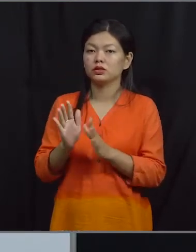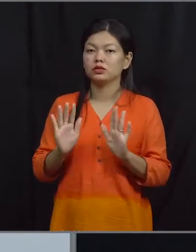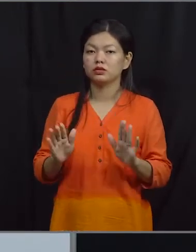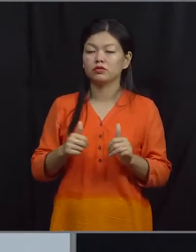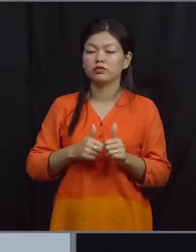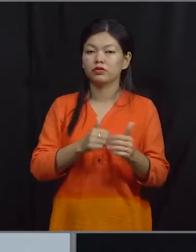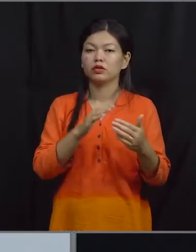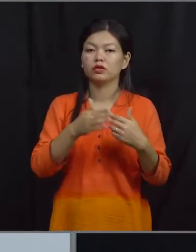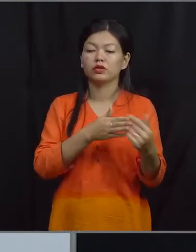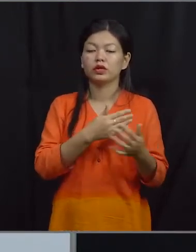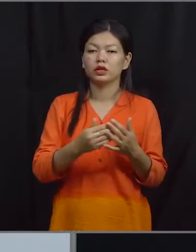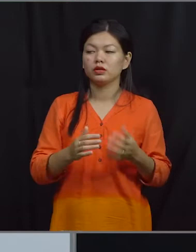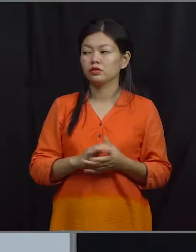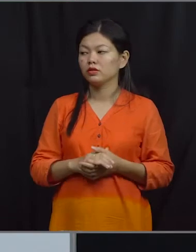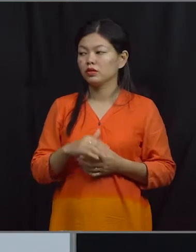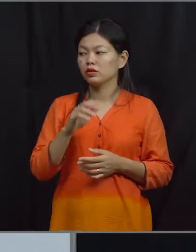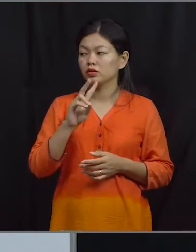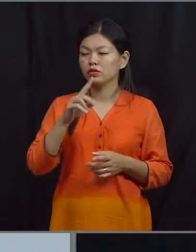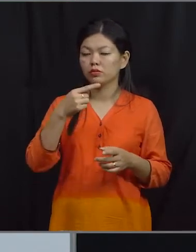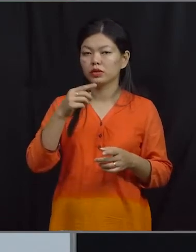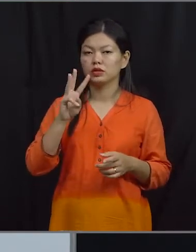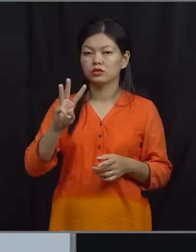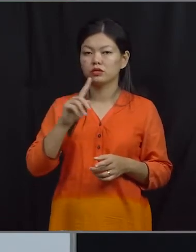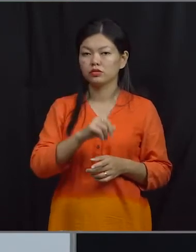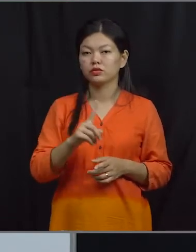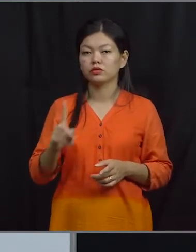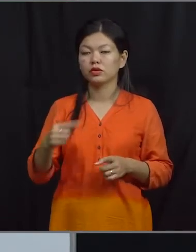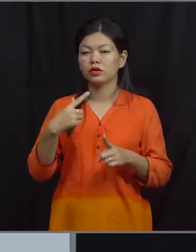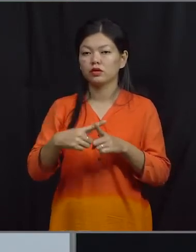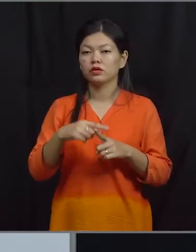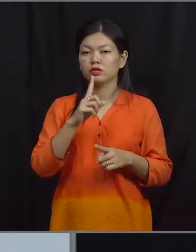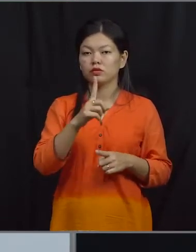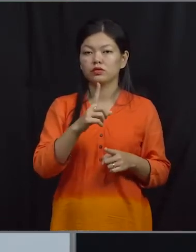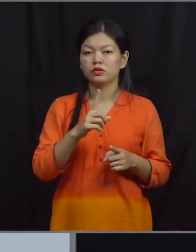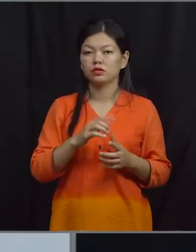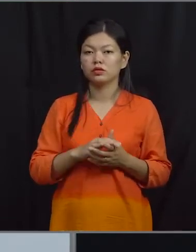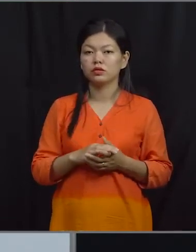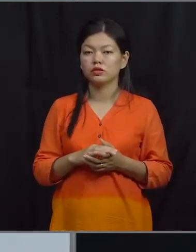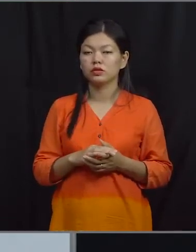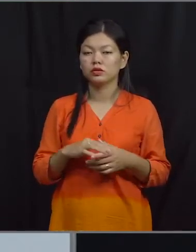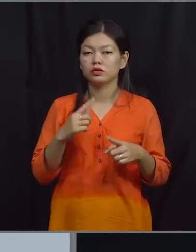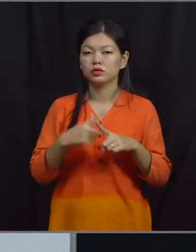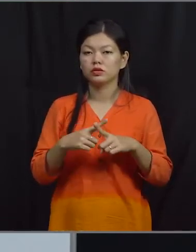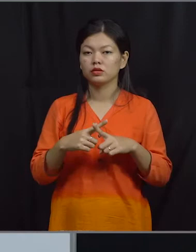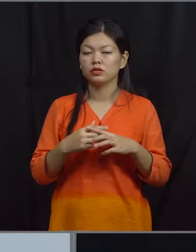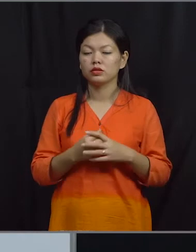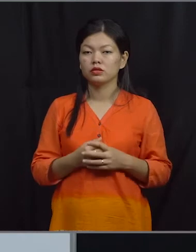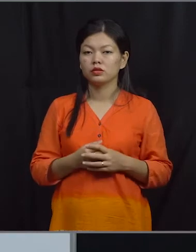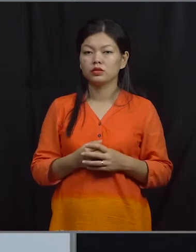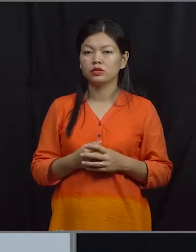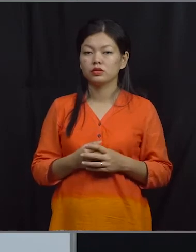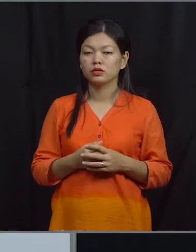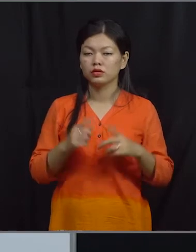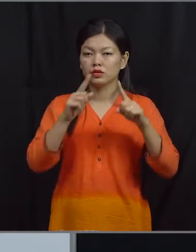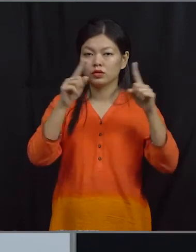2, minus 3, 1, 1, then plus here 1 into, if you delete the column and